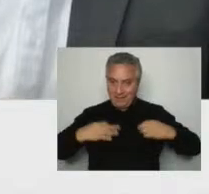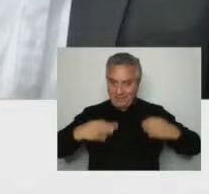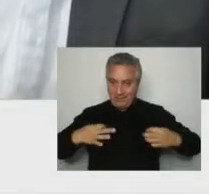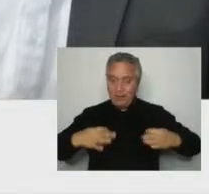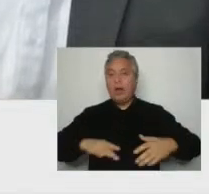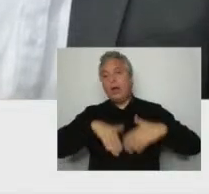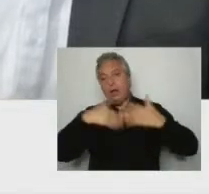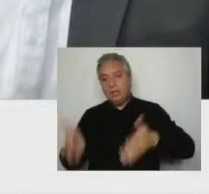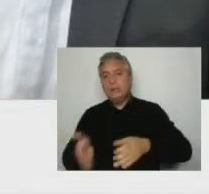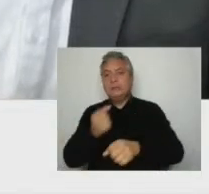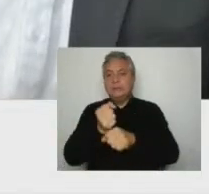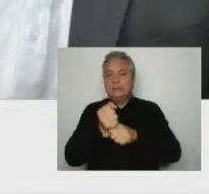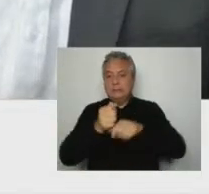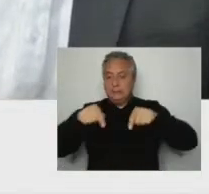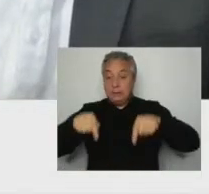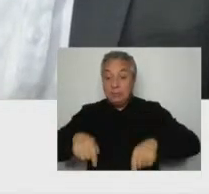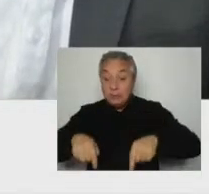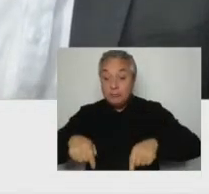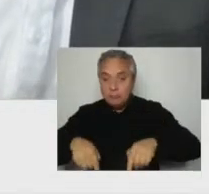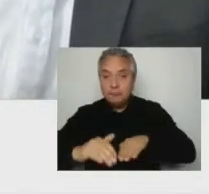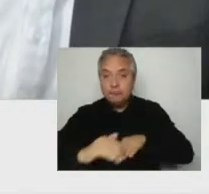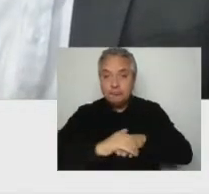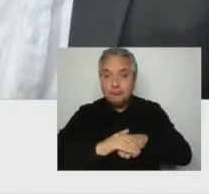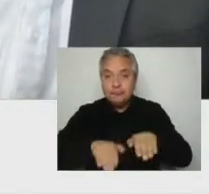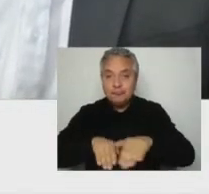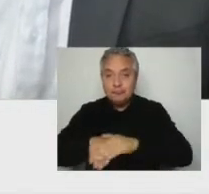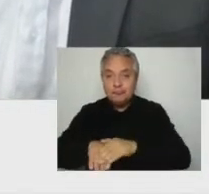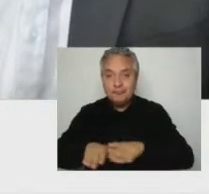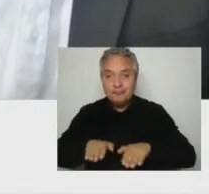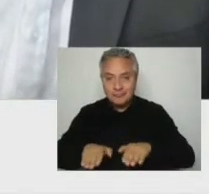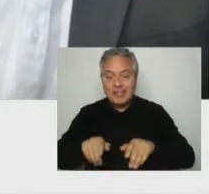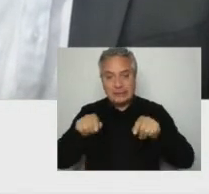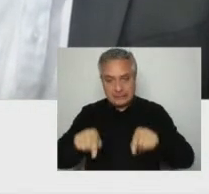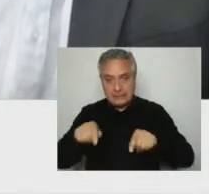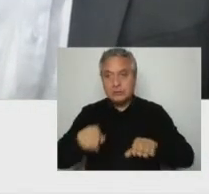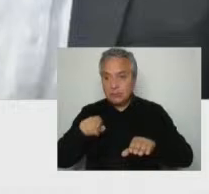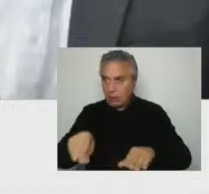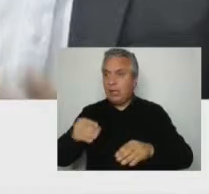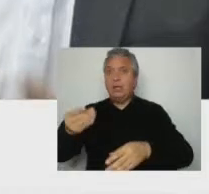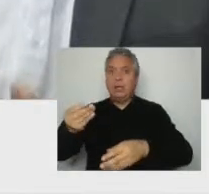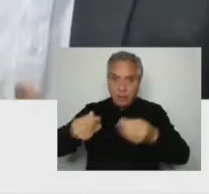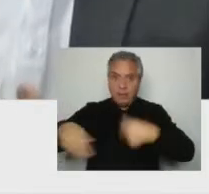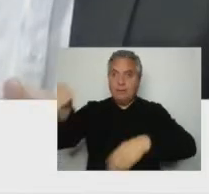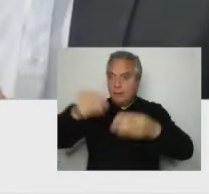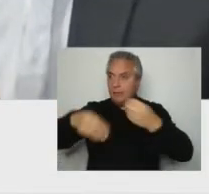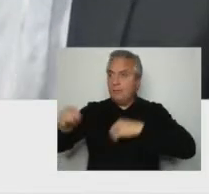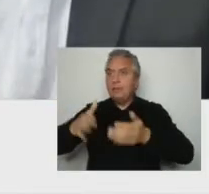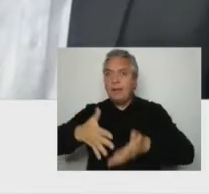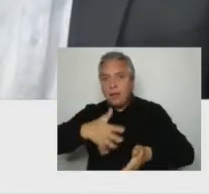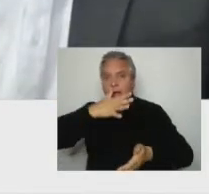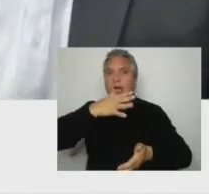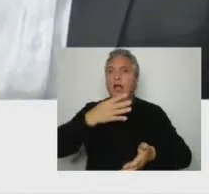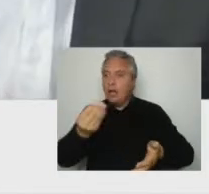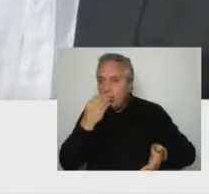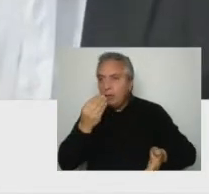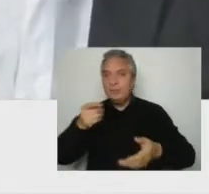have the itinerant sales individuals who sell products on the street or